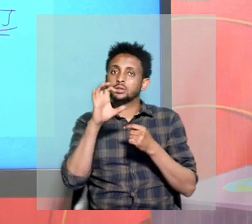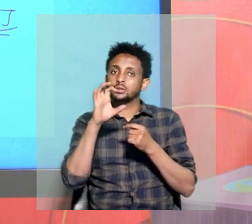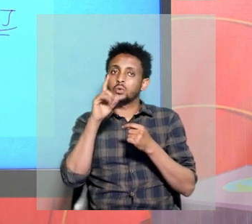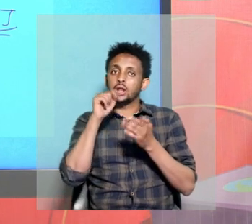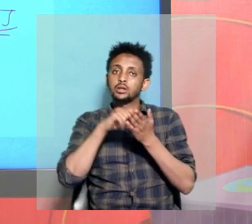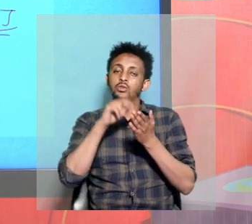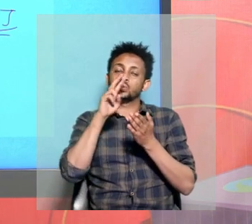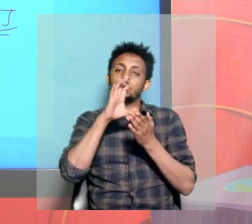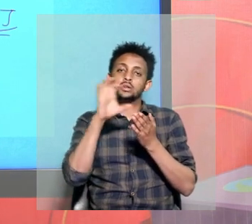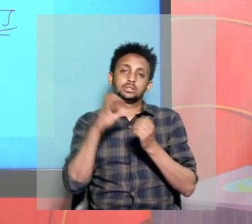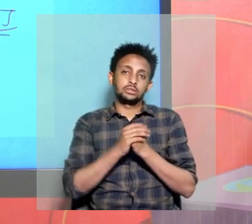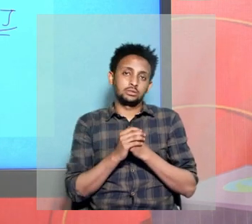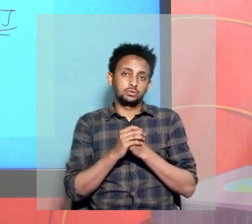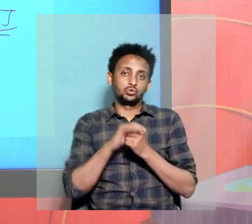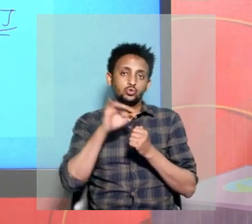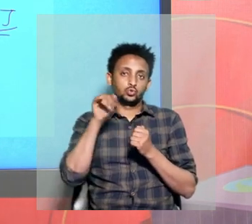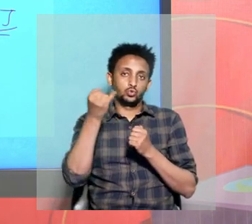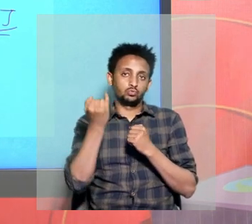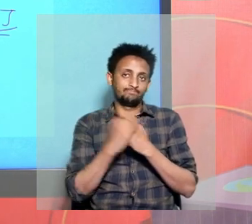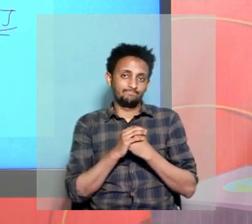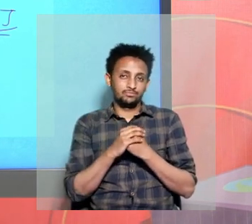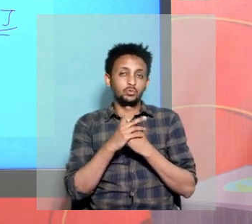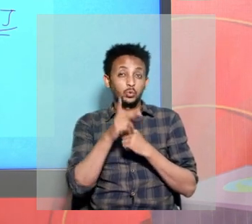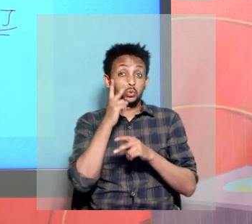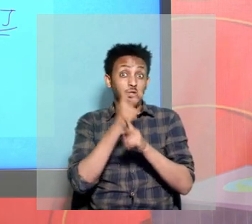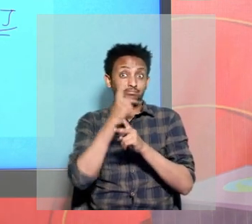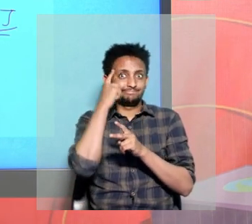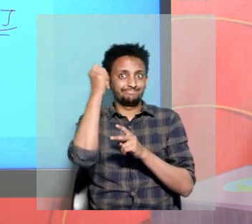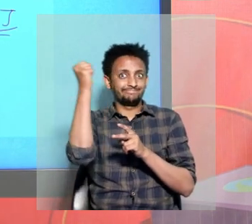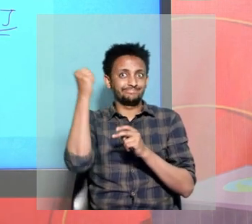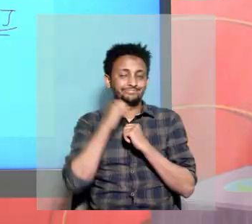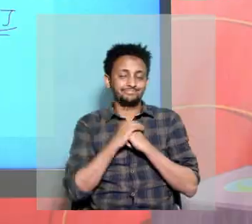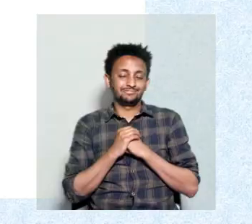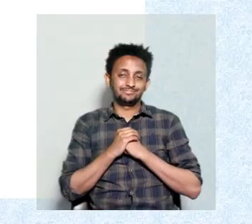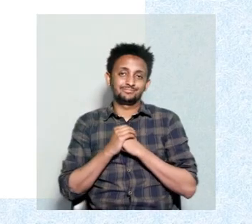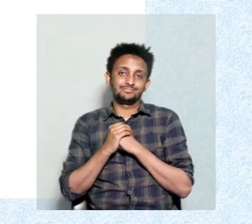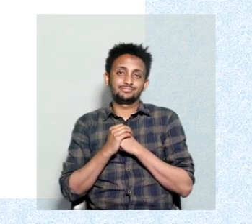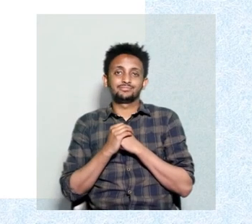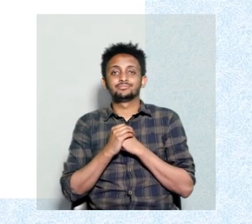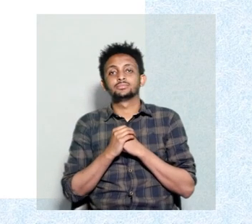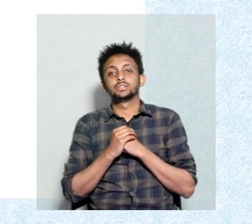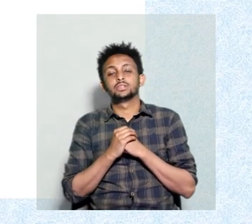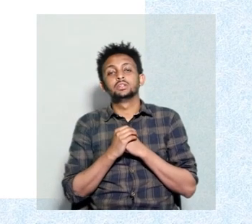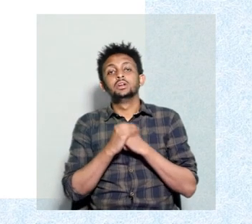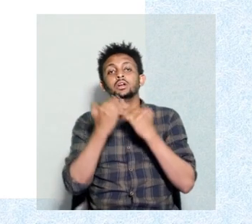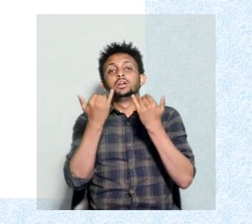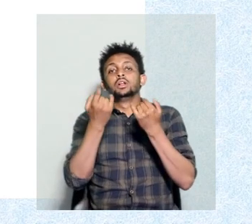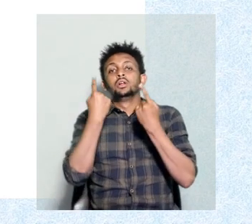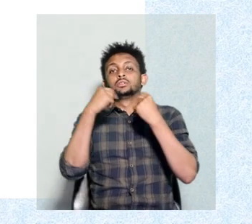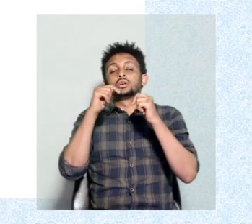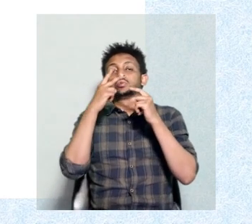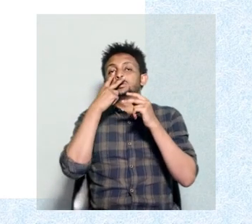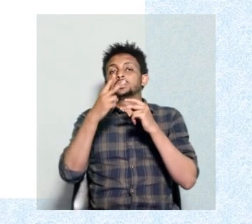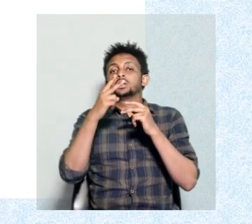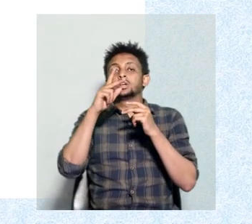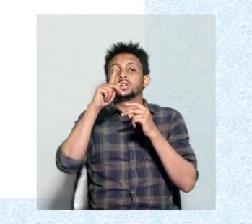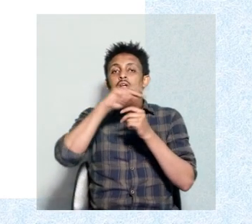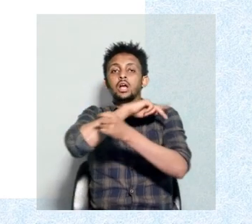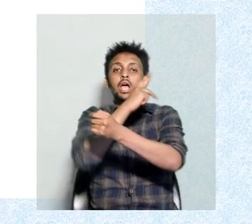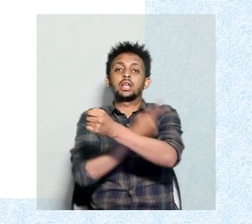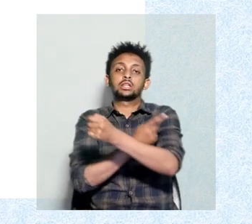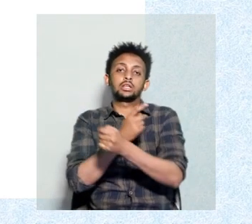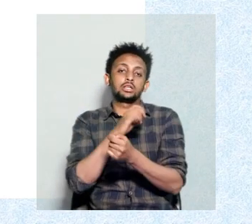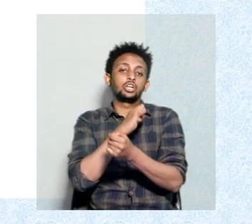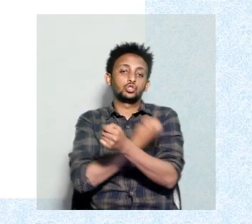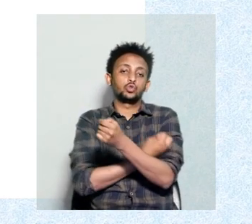There is an increment of 200 joule. So keep this in your mind. Now let's try to see about the kinetic theory